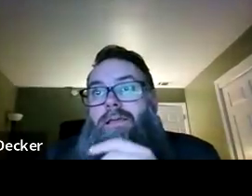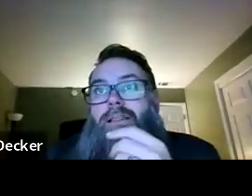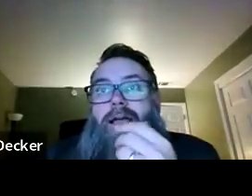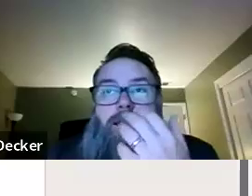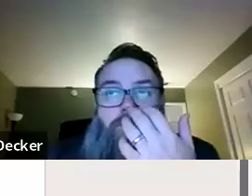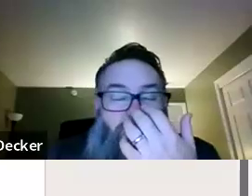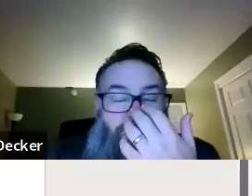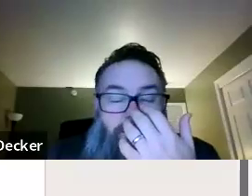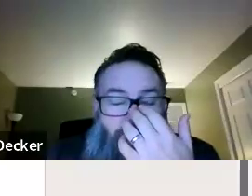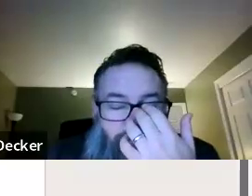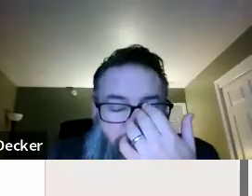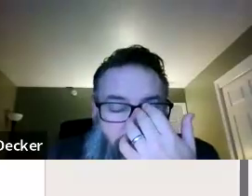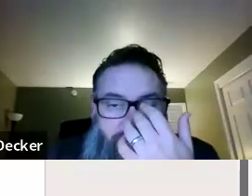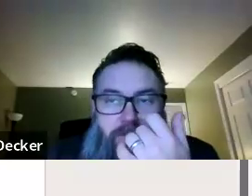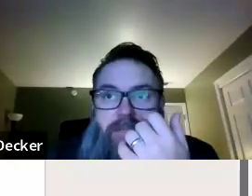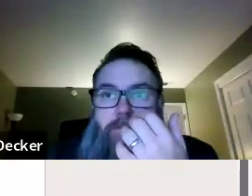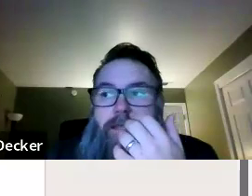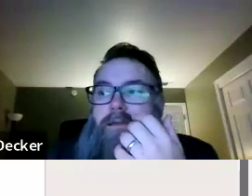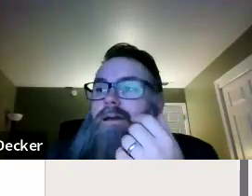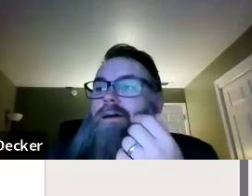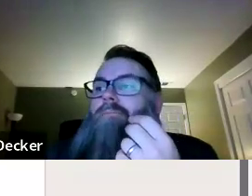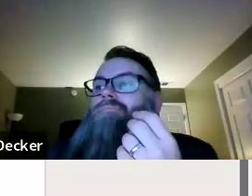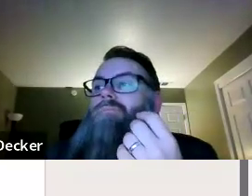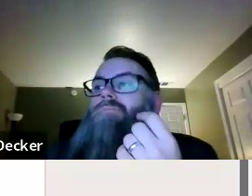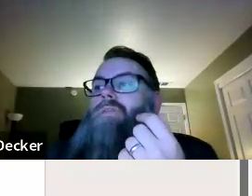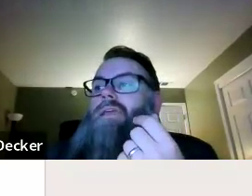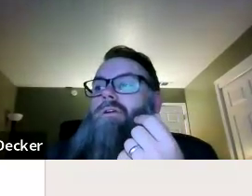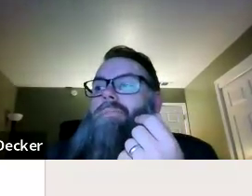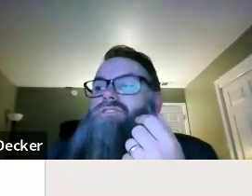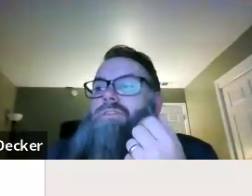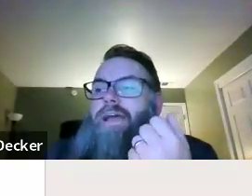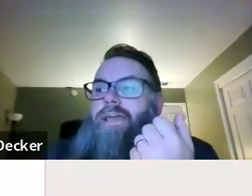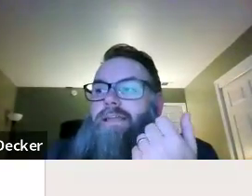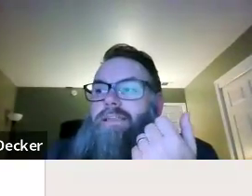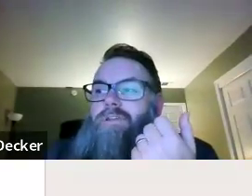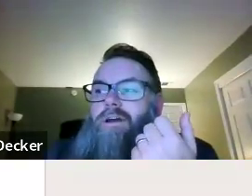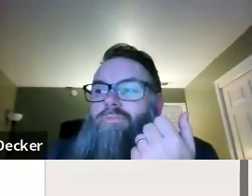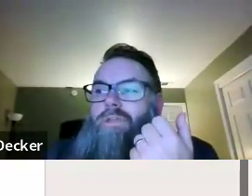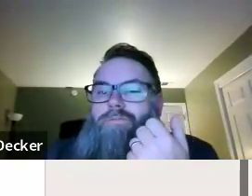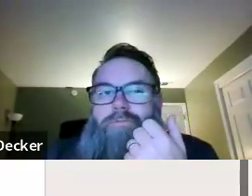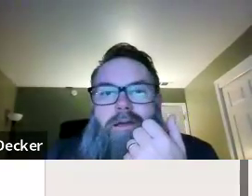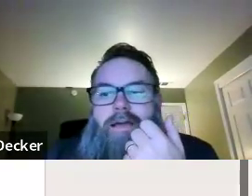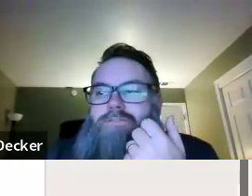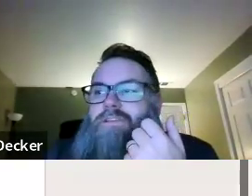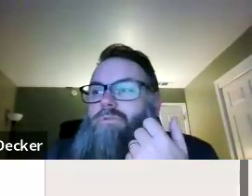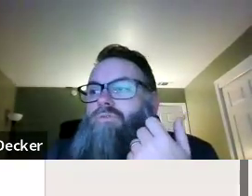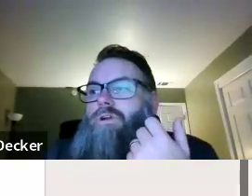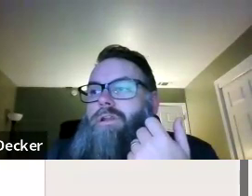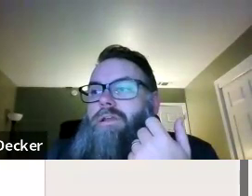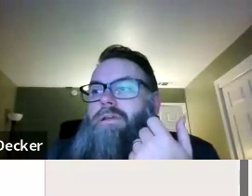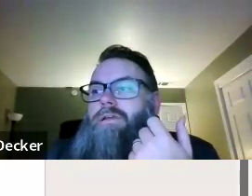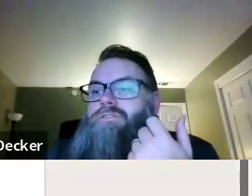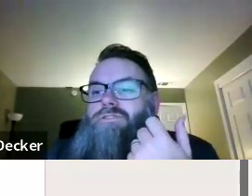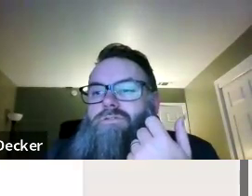the in the Provider Advisory Committee meeting, Garrett mentioned that I had given a brief